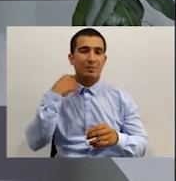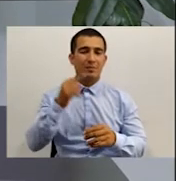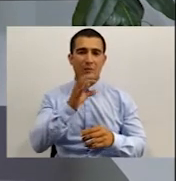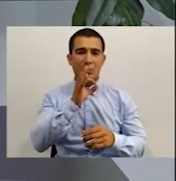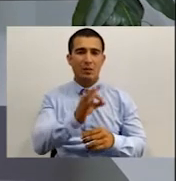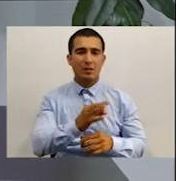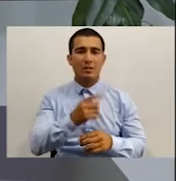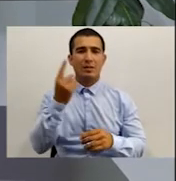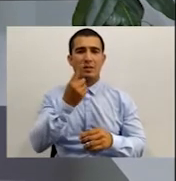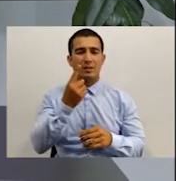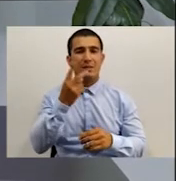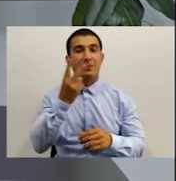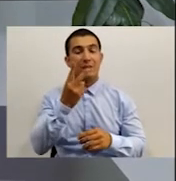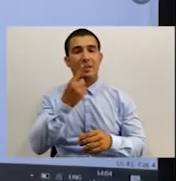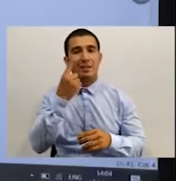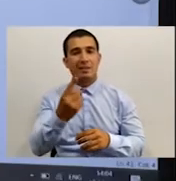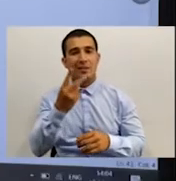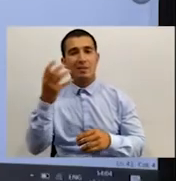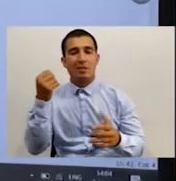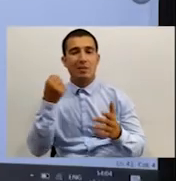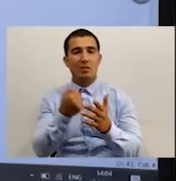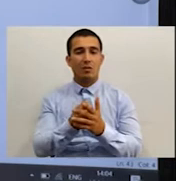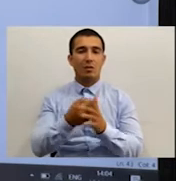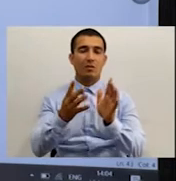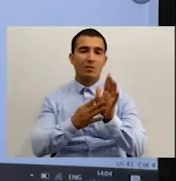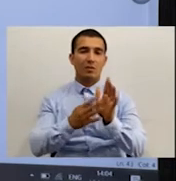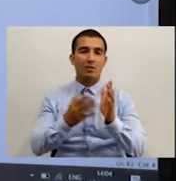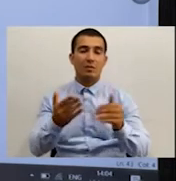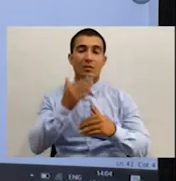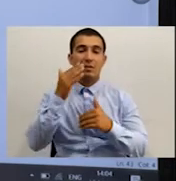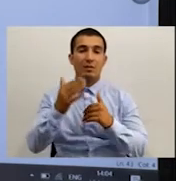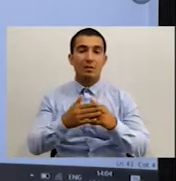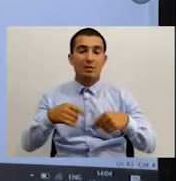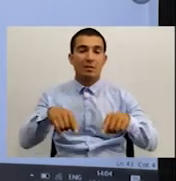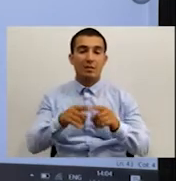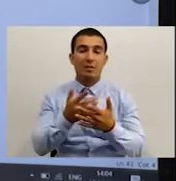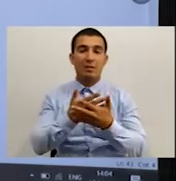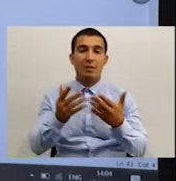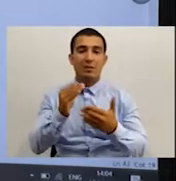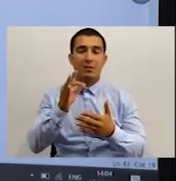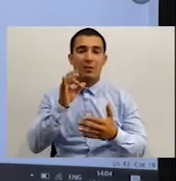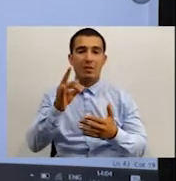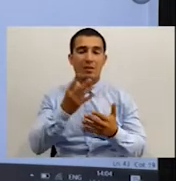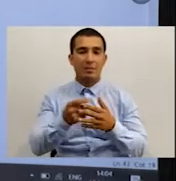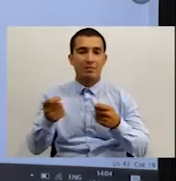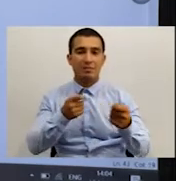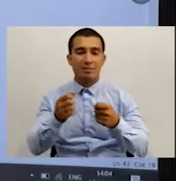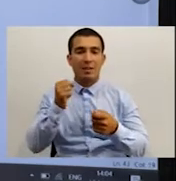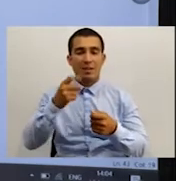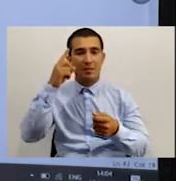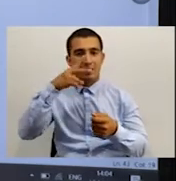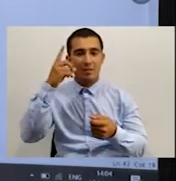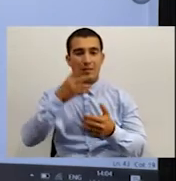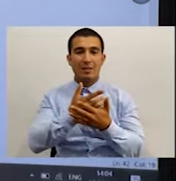o'sha sonni mana bu yerda yozib beryapti. Birinchi siklda 0, ikkinchisida 1 va hokazo oxirgisida 9 ga teng bo'lyapti. Shu